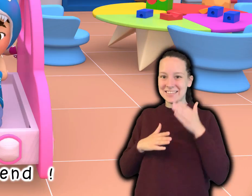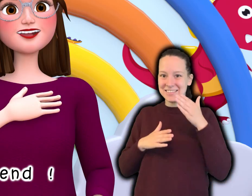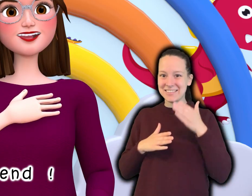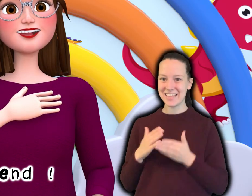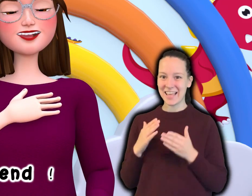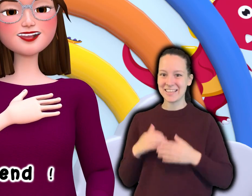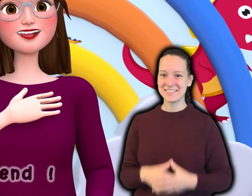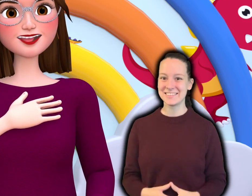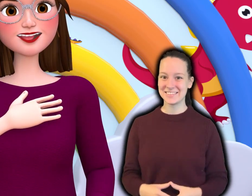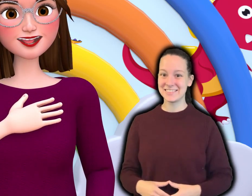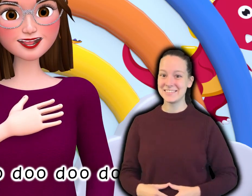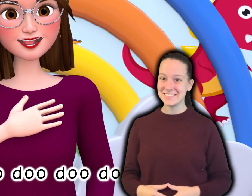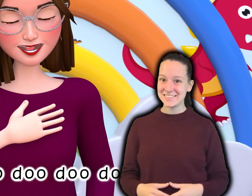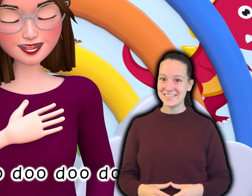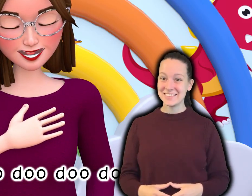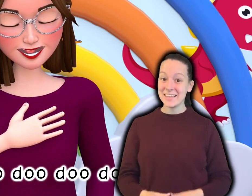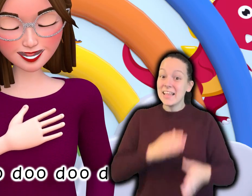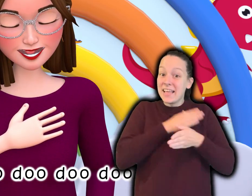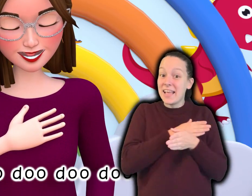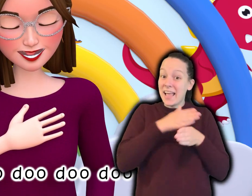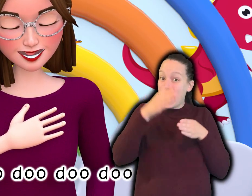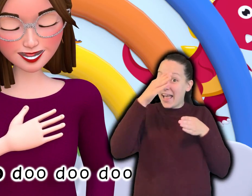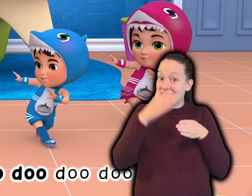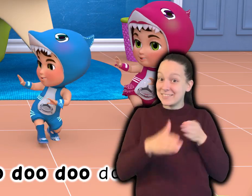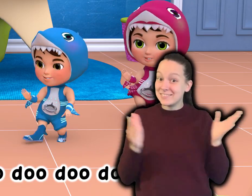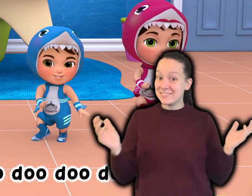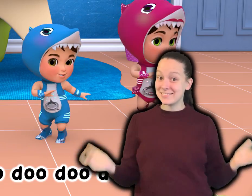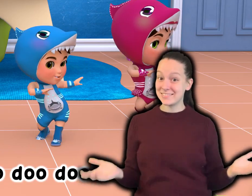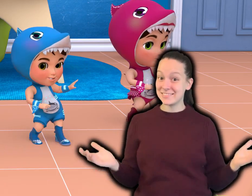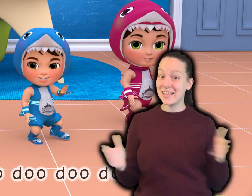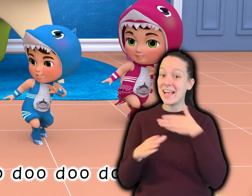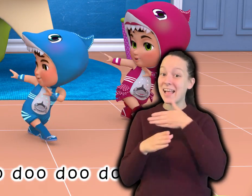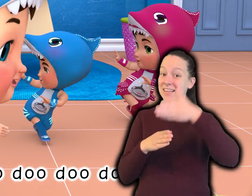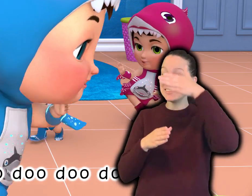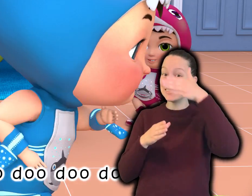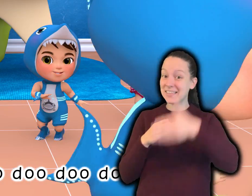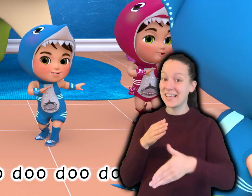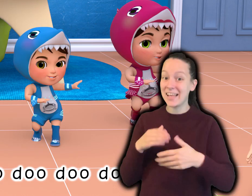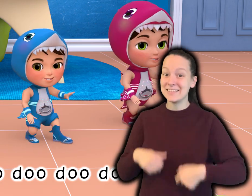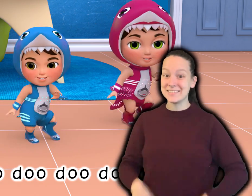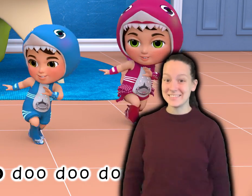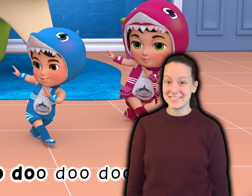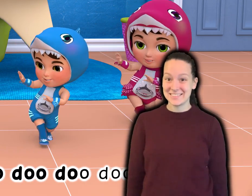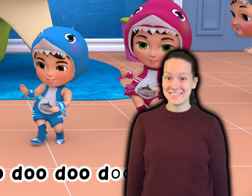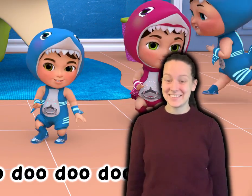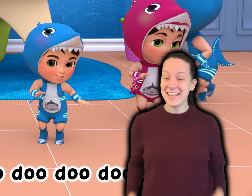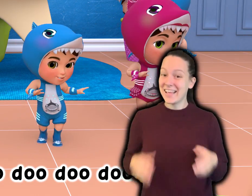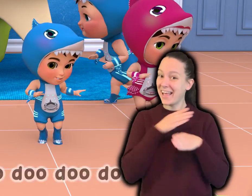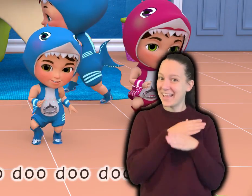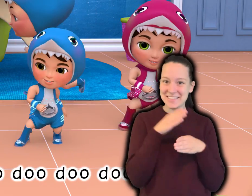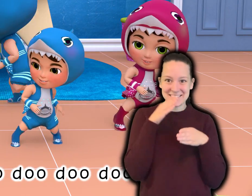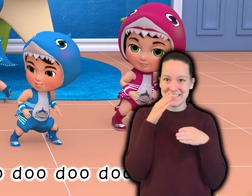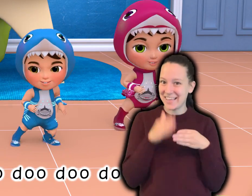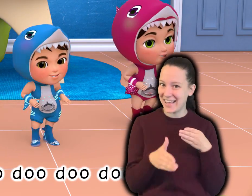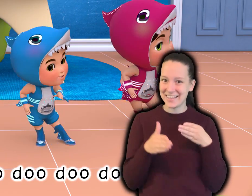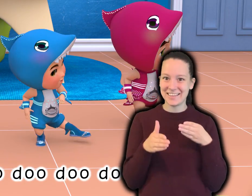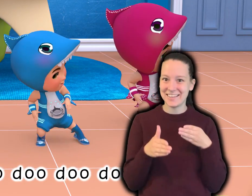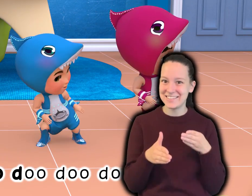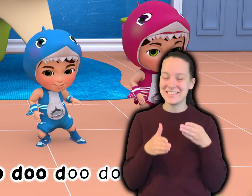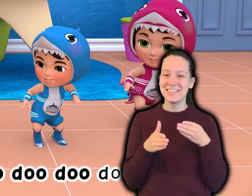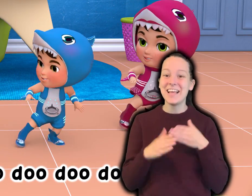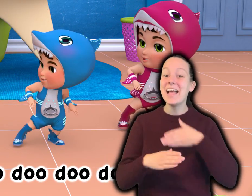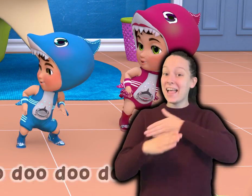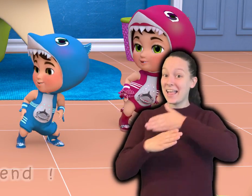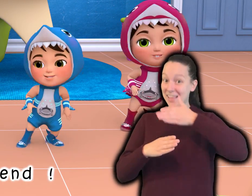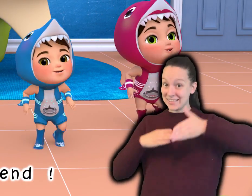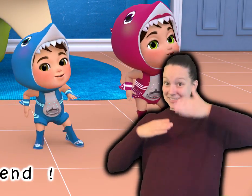do it's the end it's the end do do do do it's the end do do do do it's the